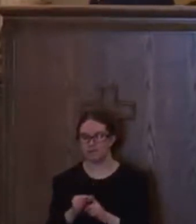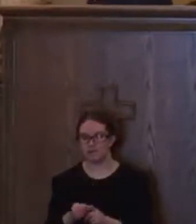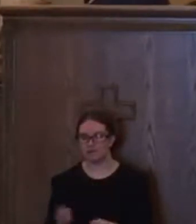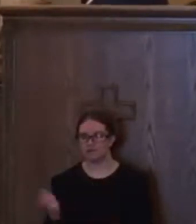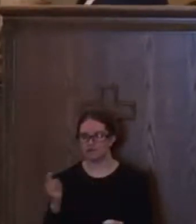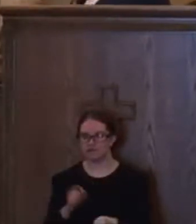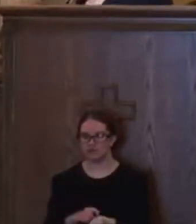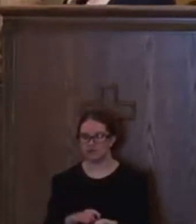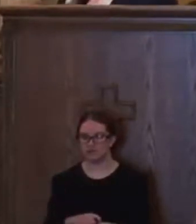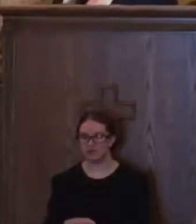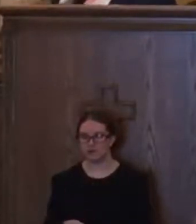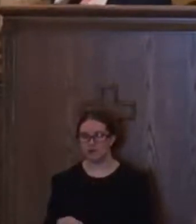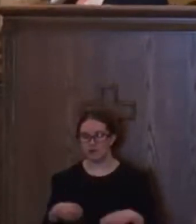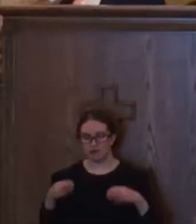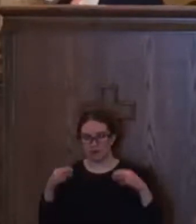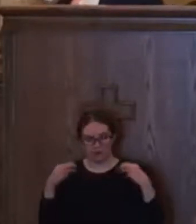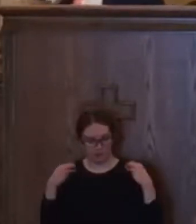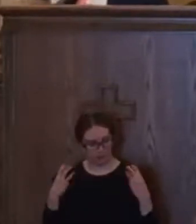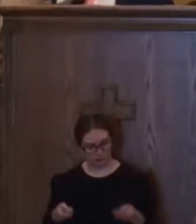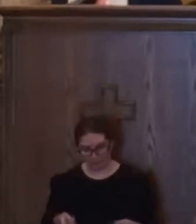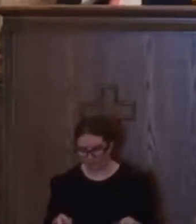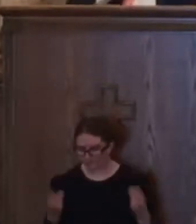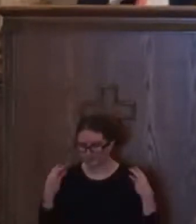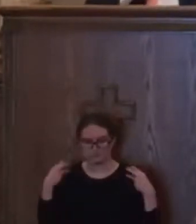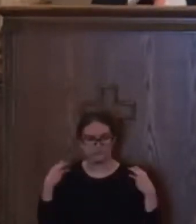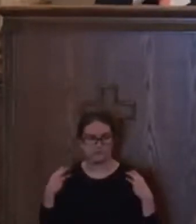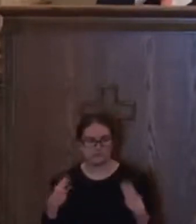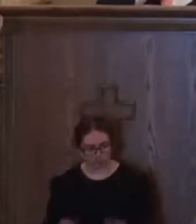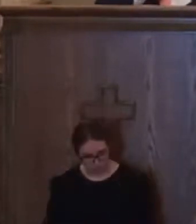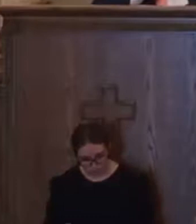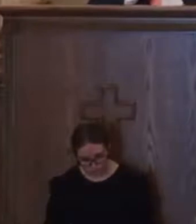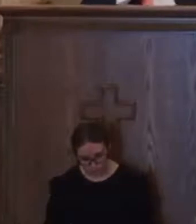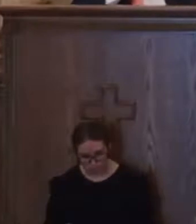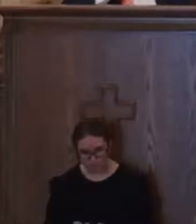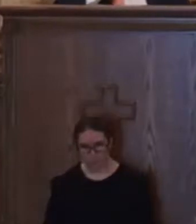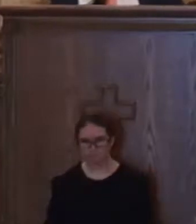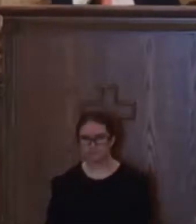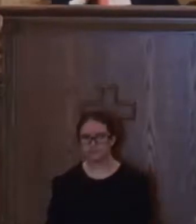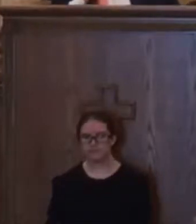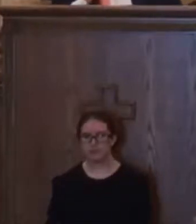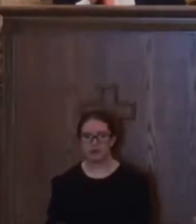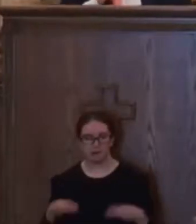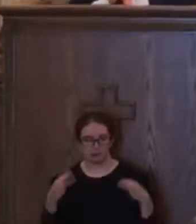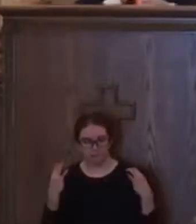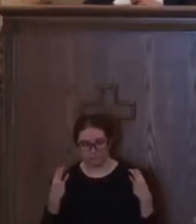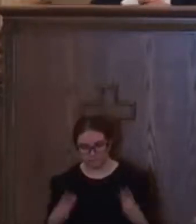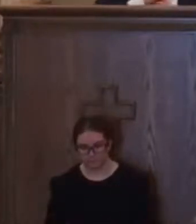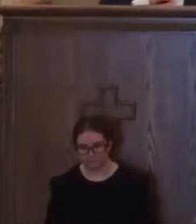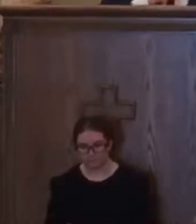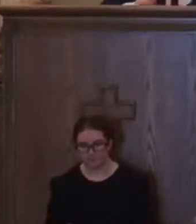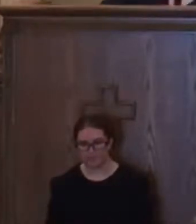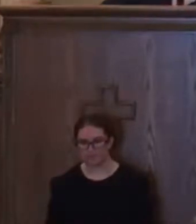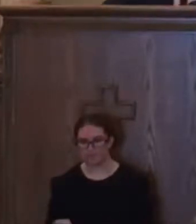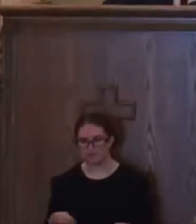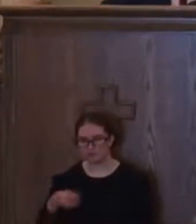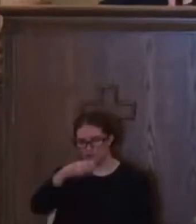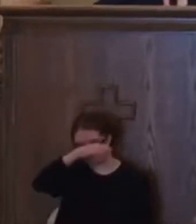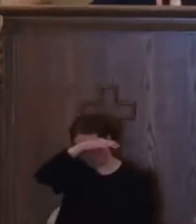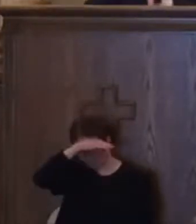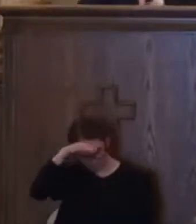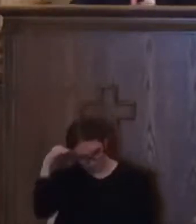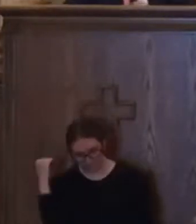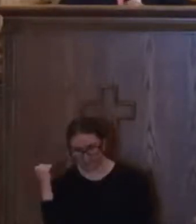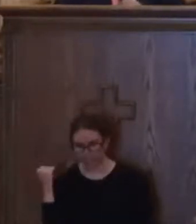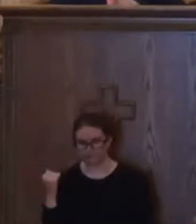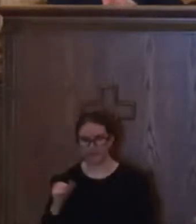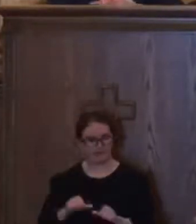time, I'm tired. I'm tired. That's all he said. I'm tired. I'm worn out. I can't